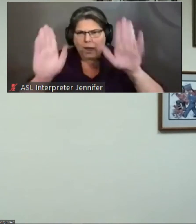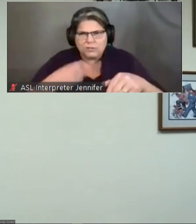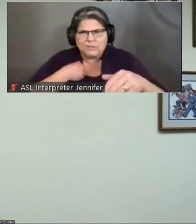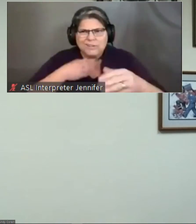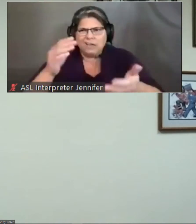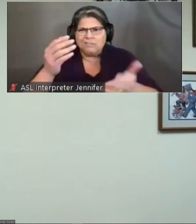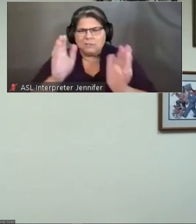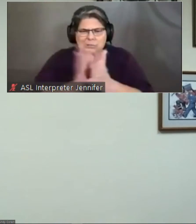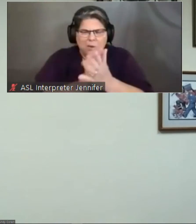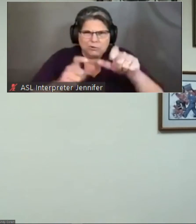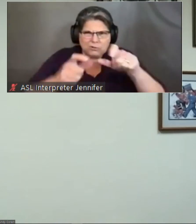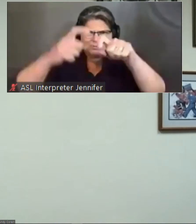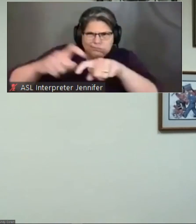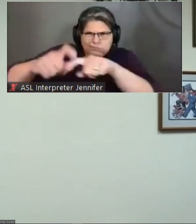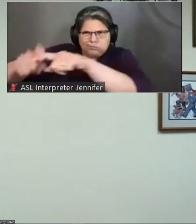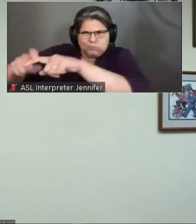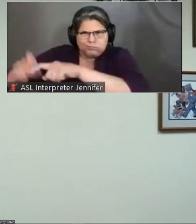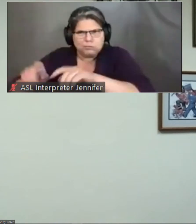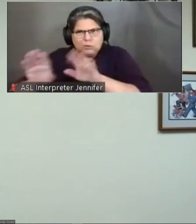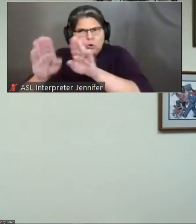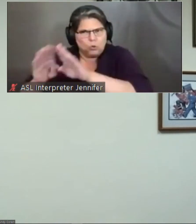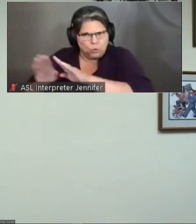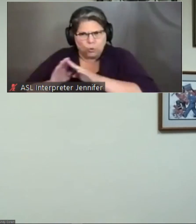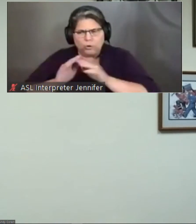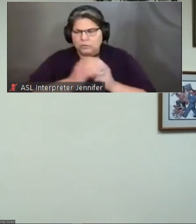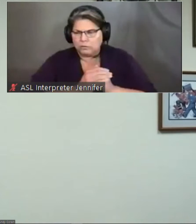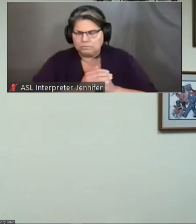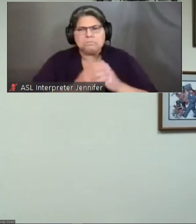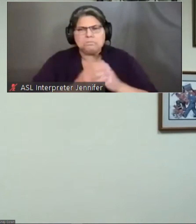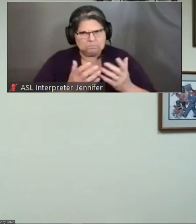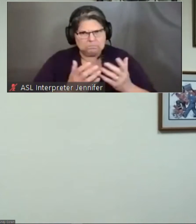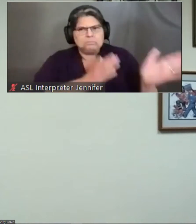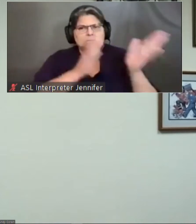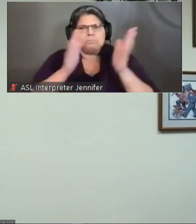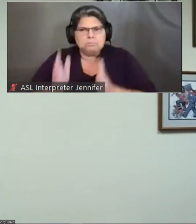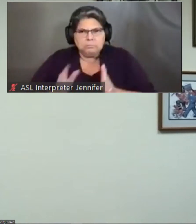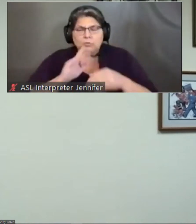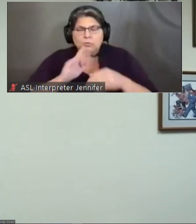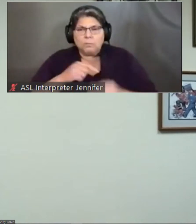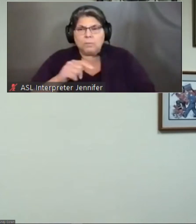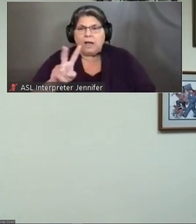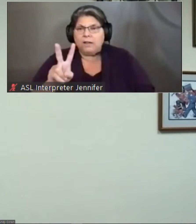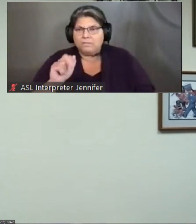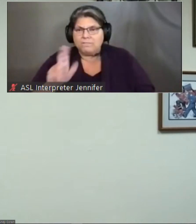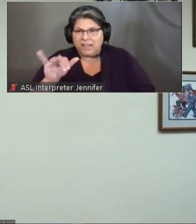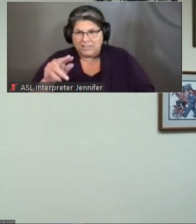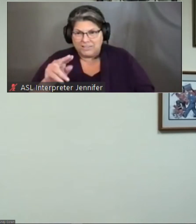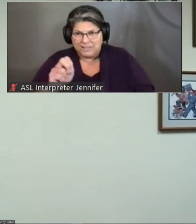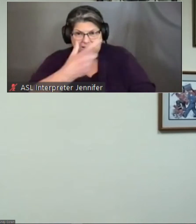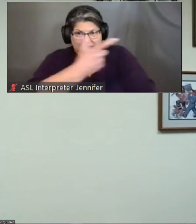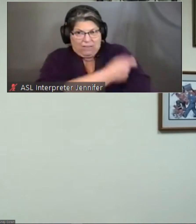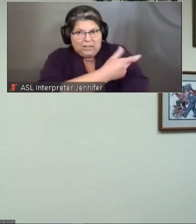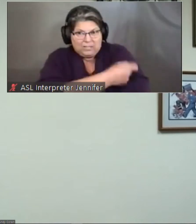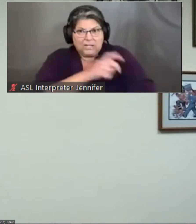want to move now to vaccine data and understand that this does not include federal government direct